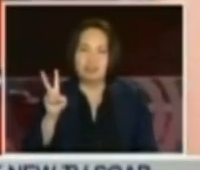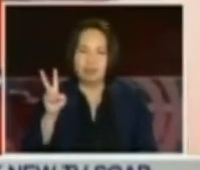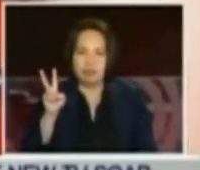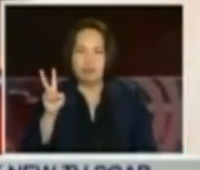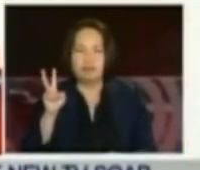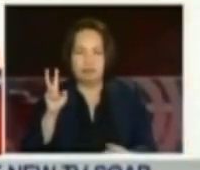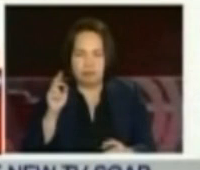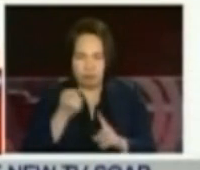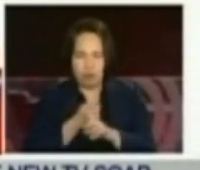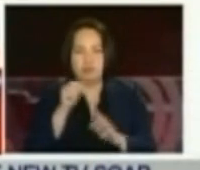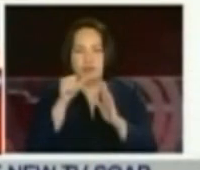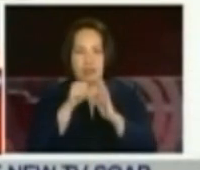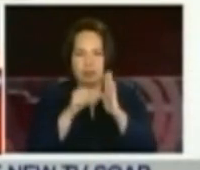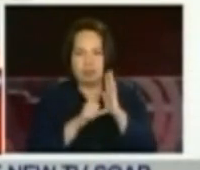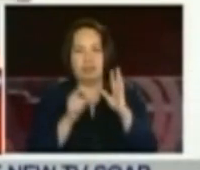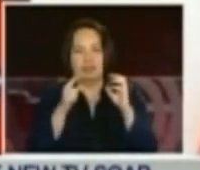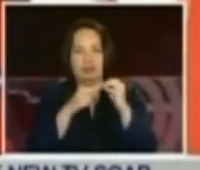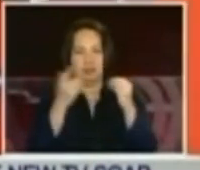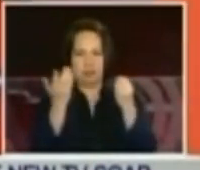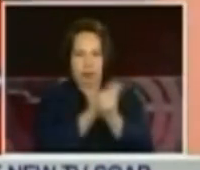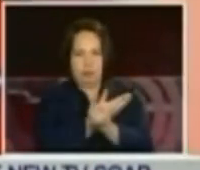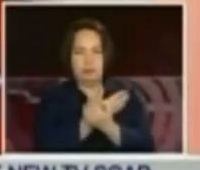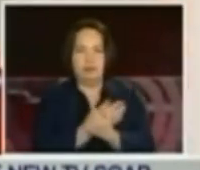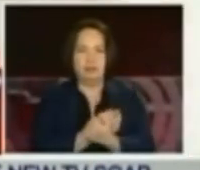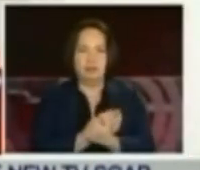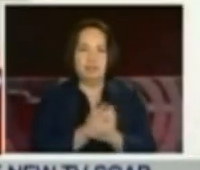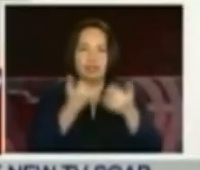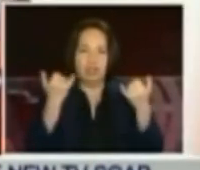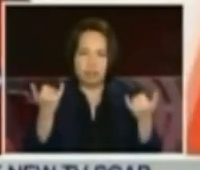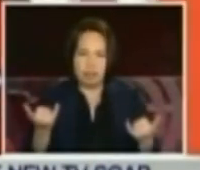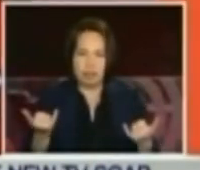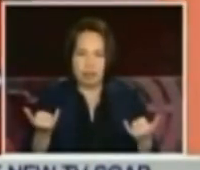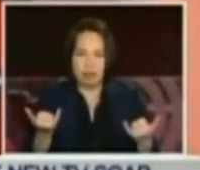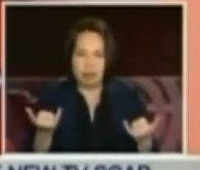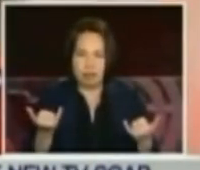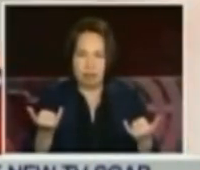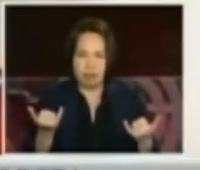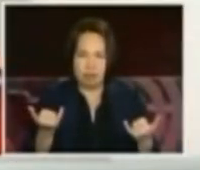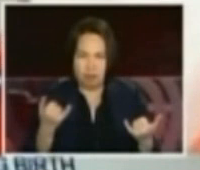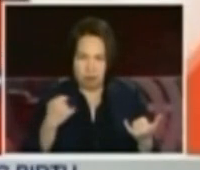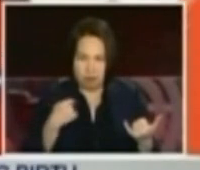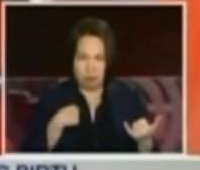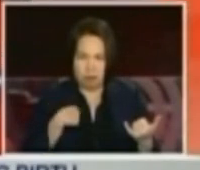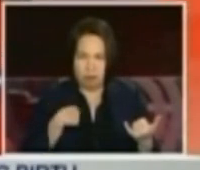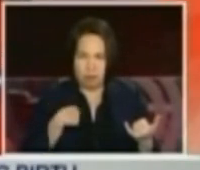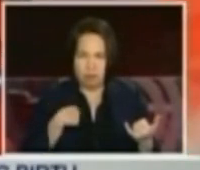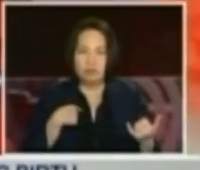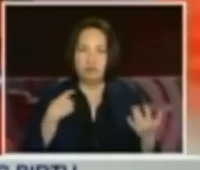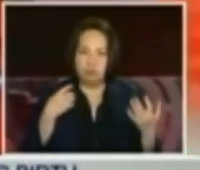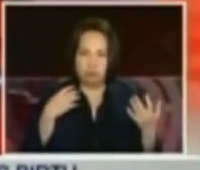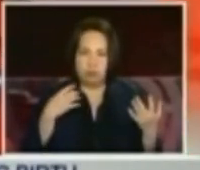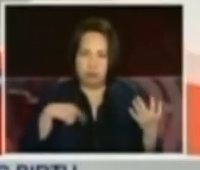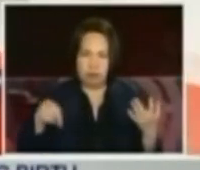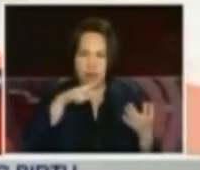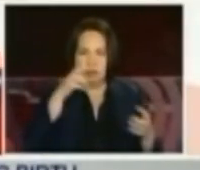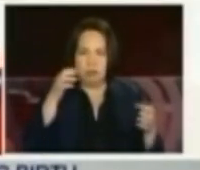of impeachment. Now, therefore, be it adjudged, that Renato C. Corona